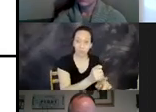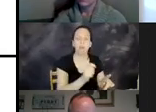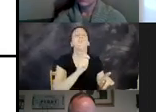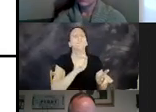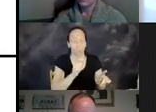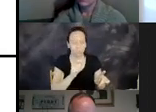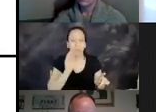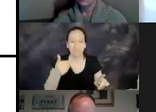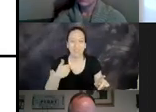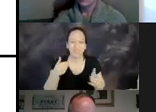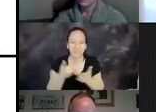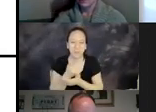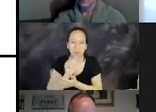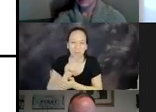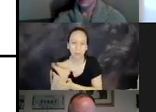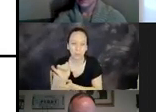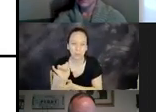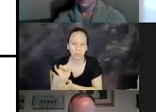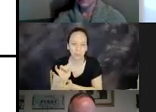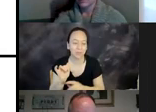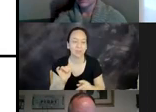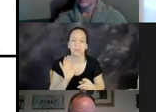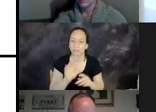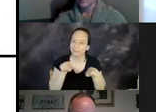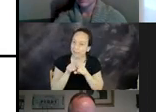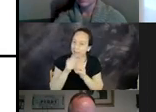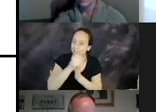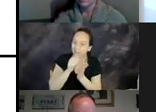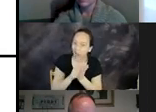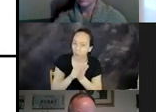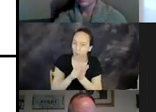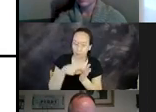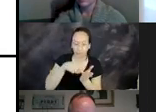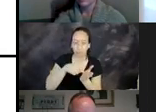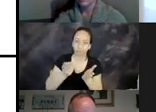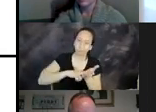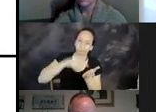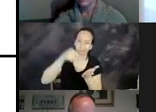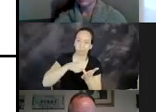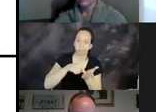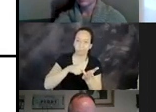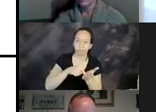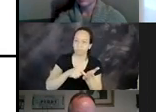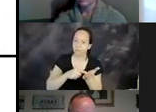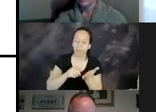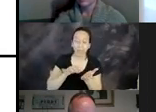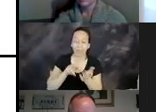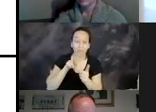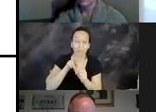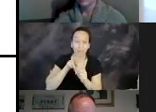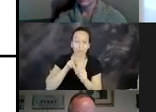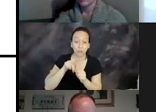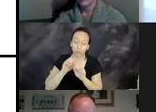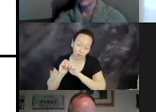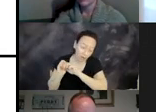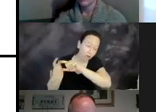allow for interaction with your account, and one app that will apply to all the modes. So different from today where you can